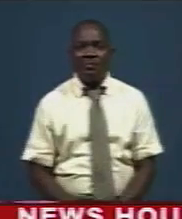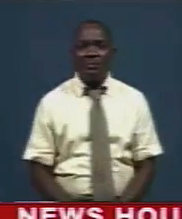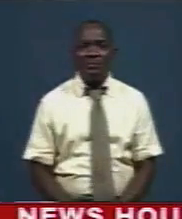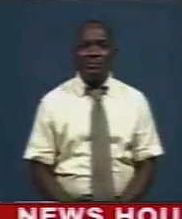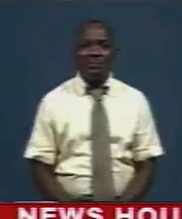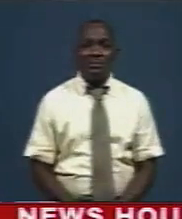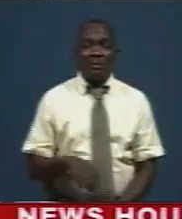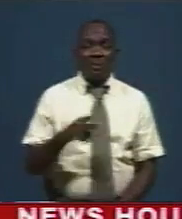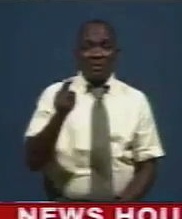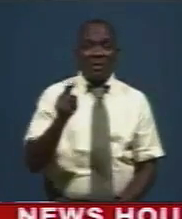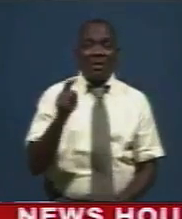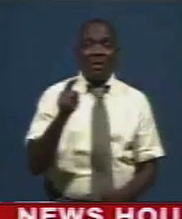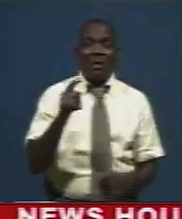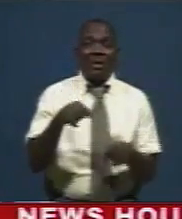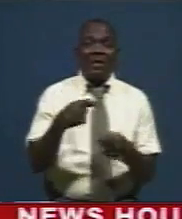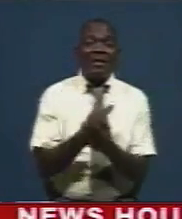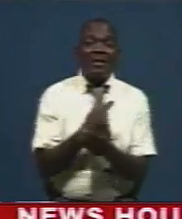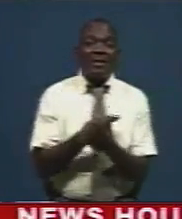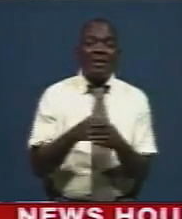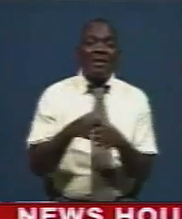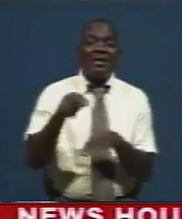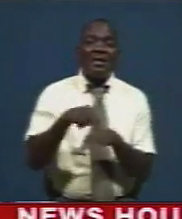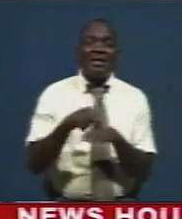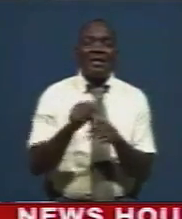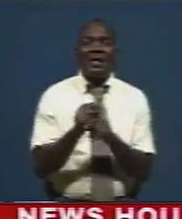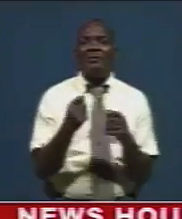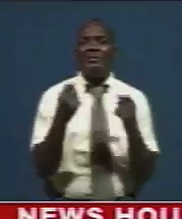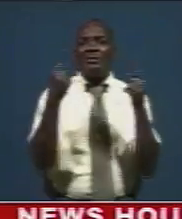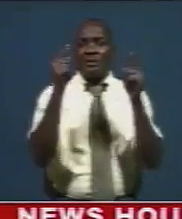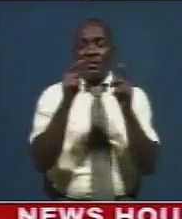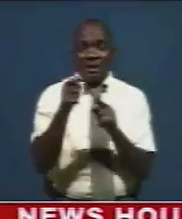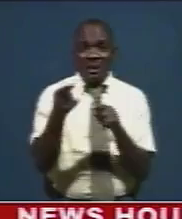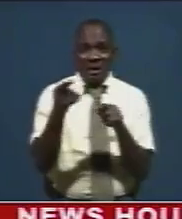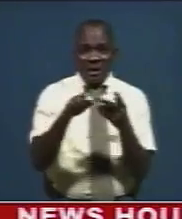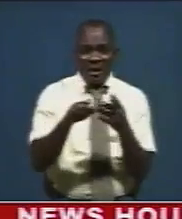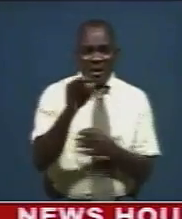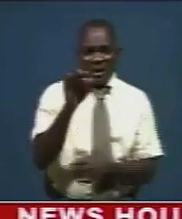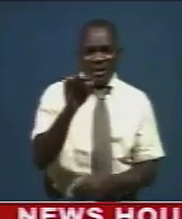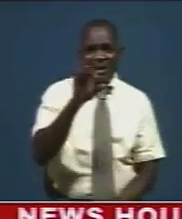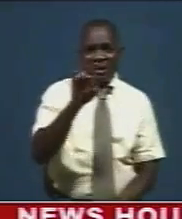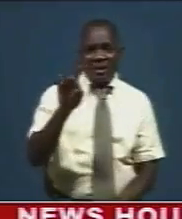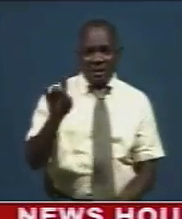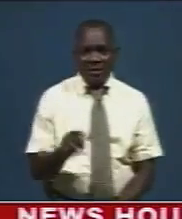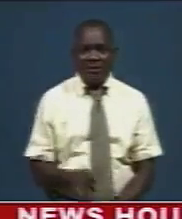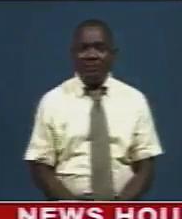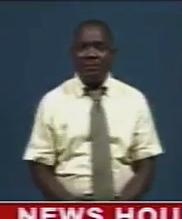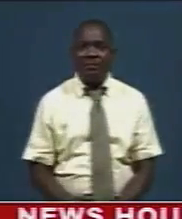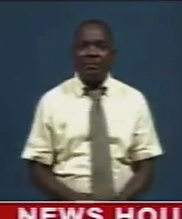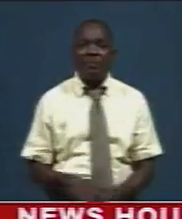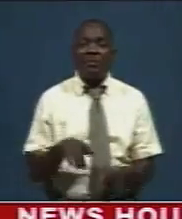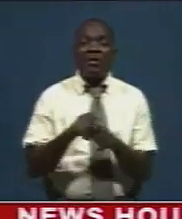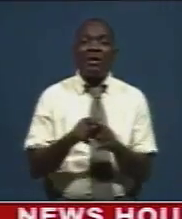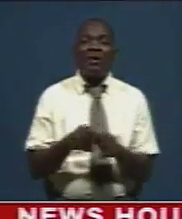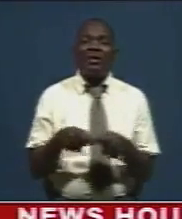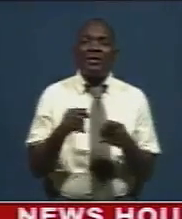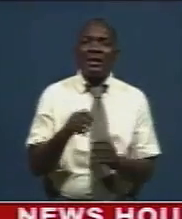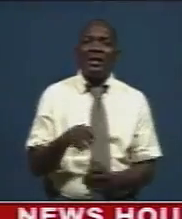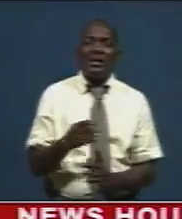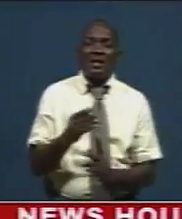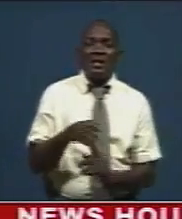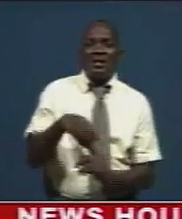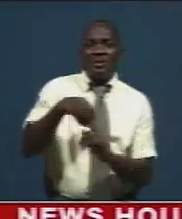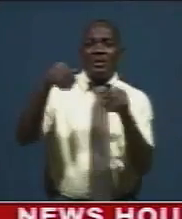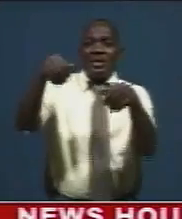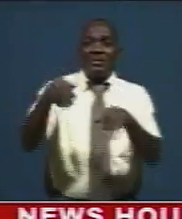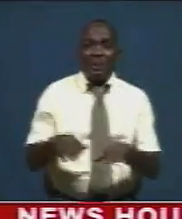1985. His topic was Ghana, a nation in crisis. He died in 1988 and was given a state burial.